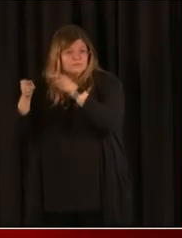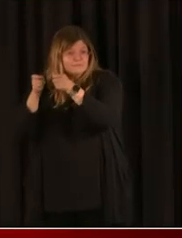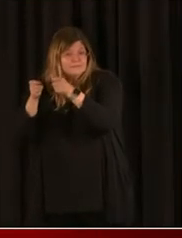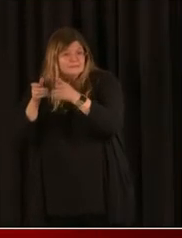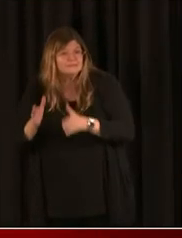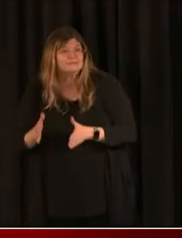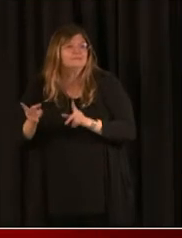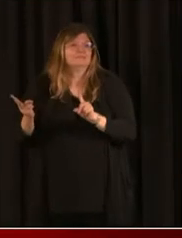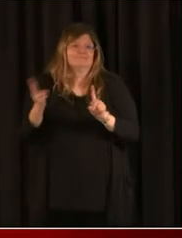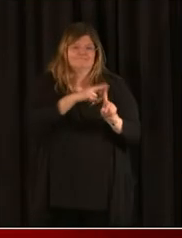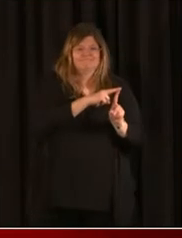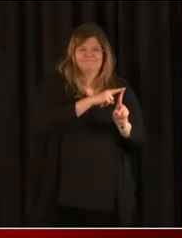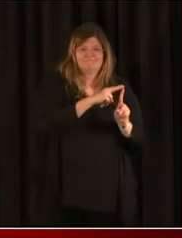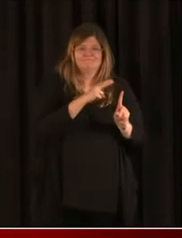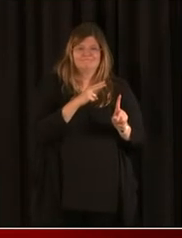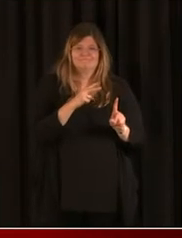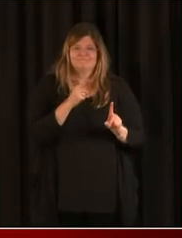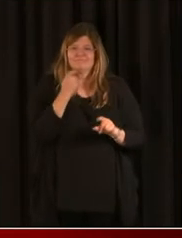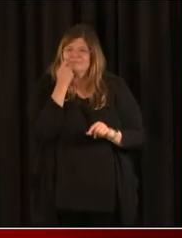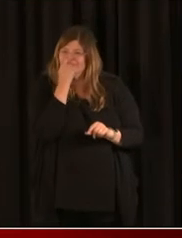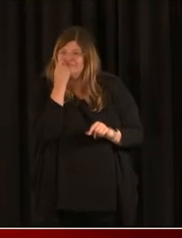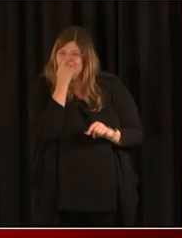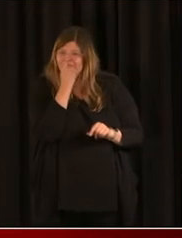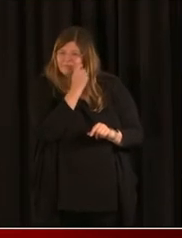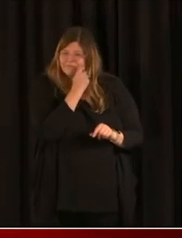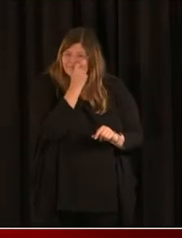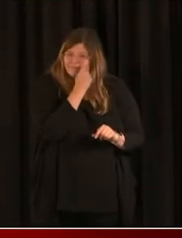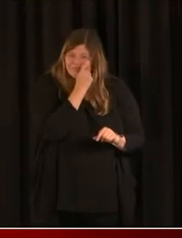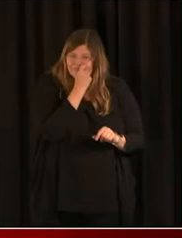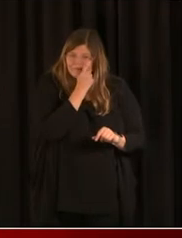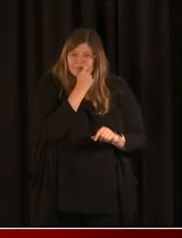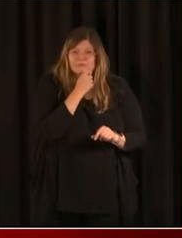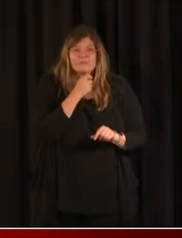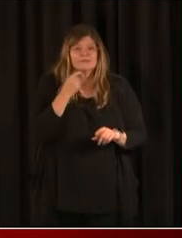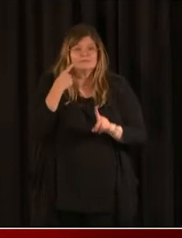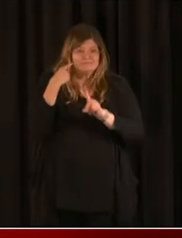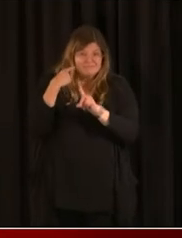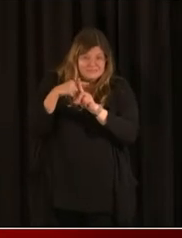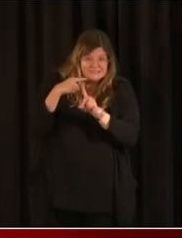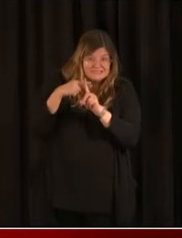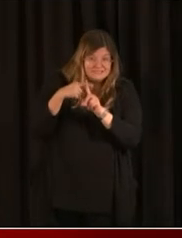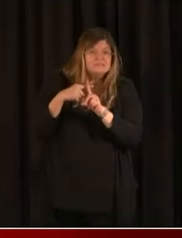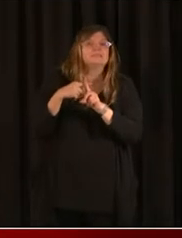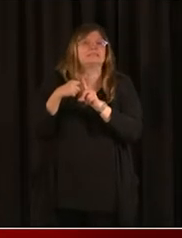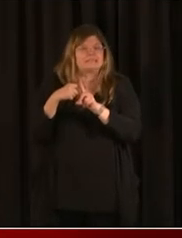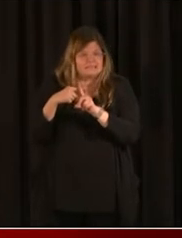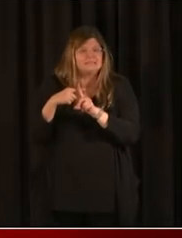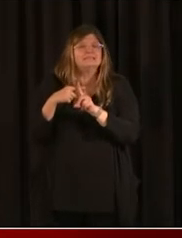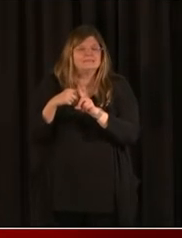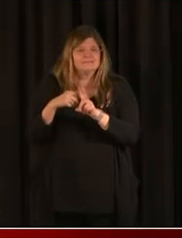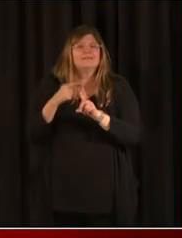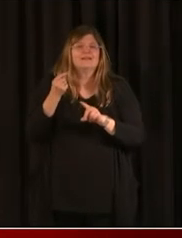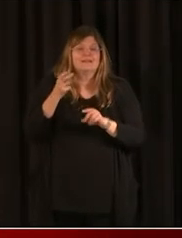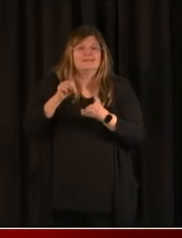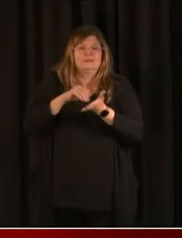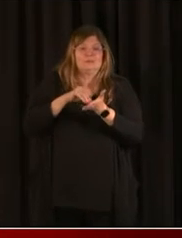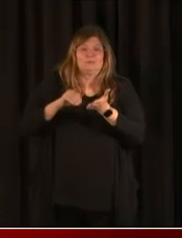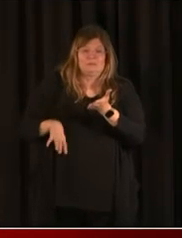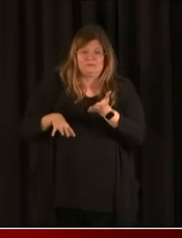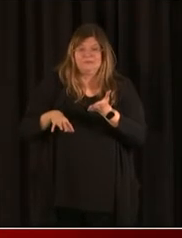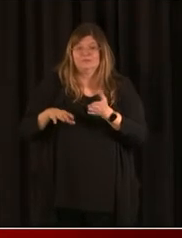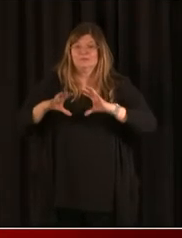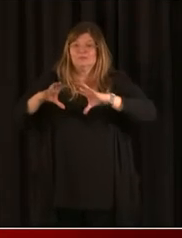of the PCR nasal swab test. If a positive result is reported, the student as well